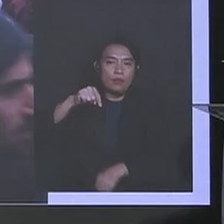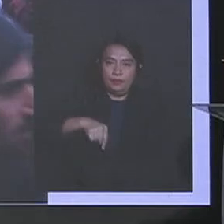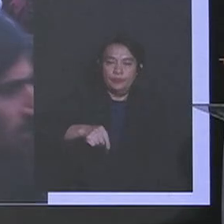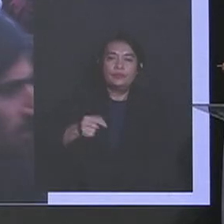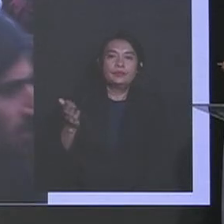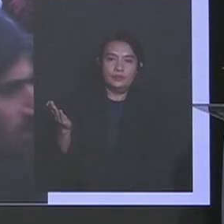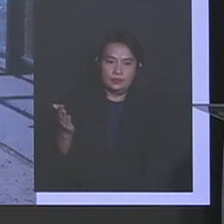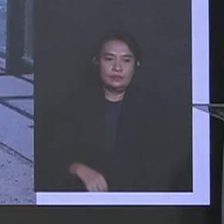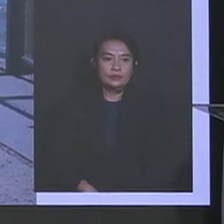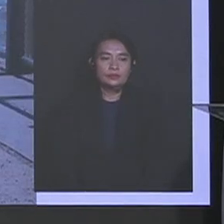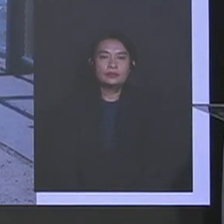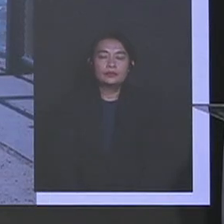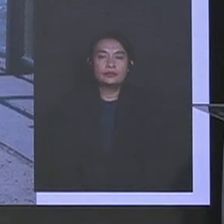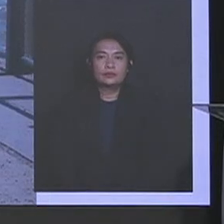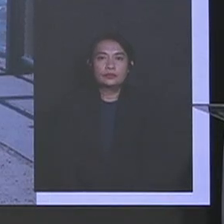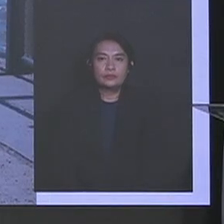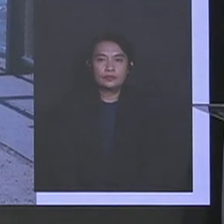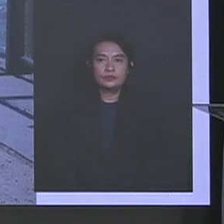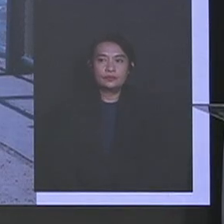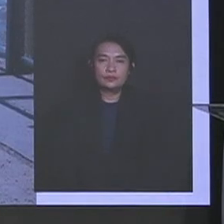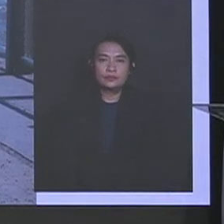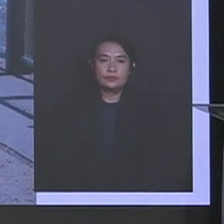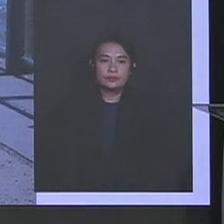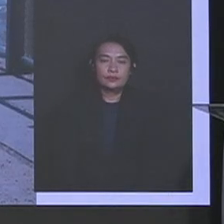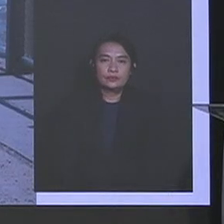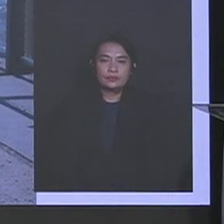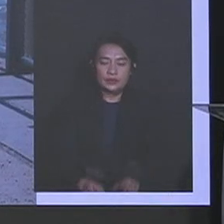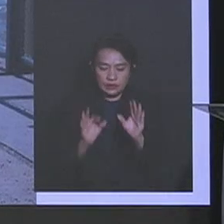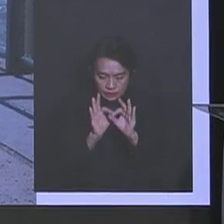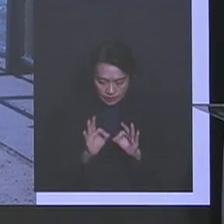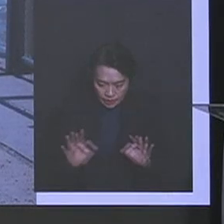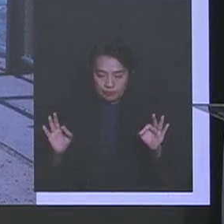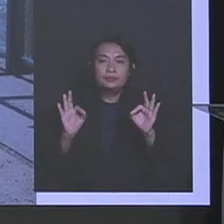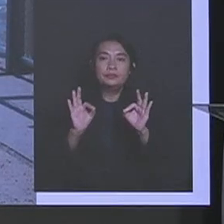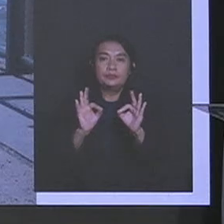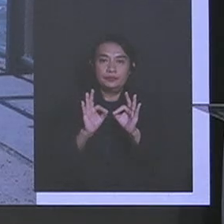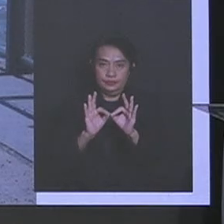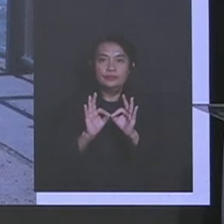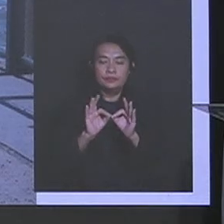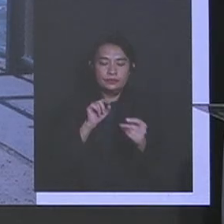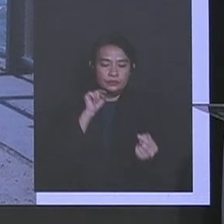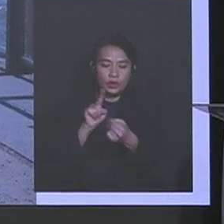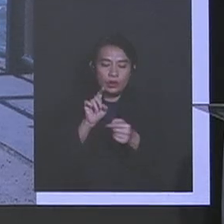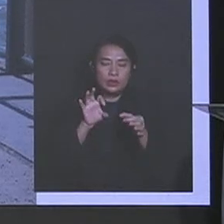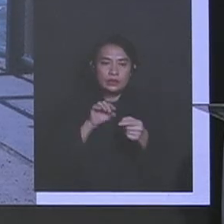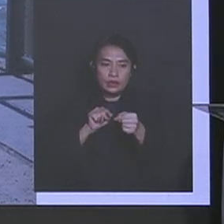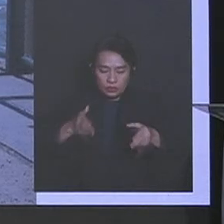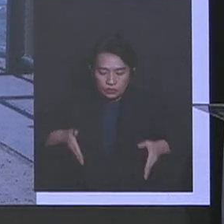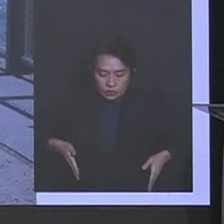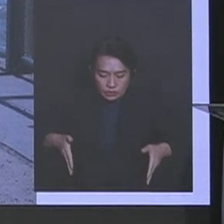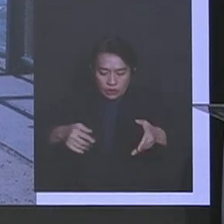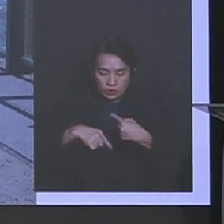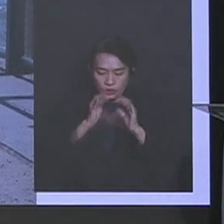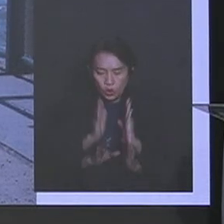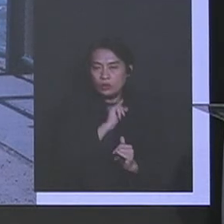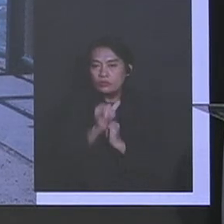why the street is really the most important public space. We also added, and I think one